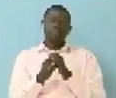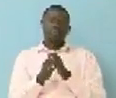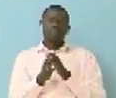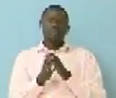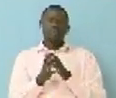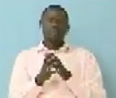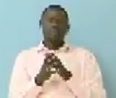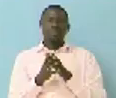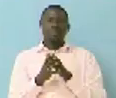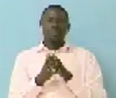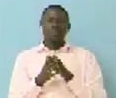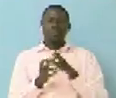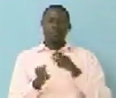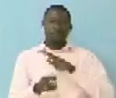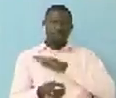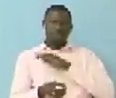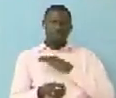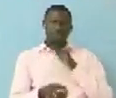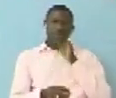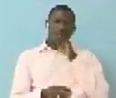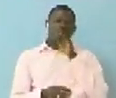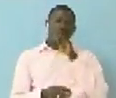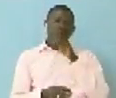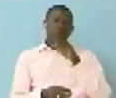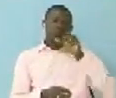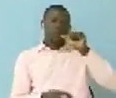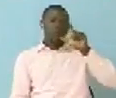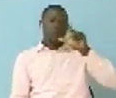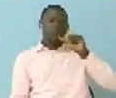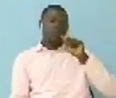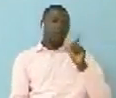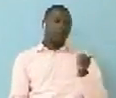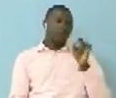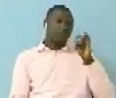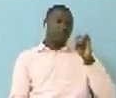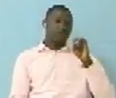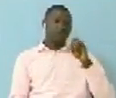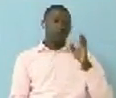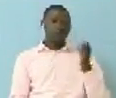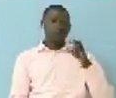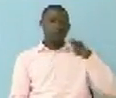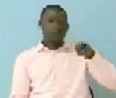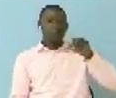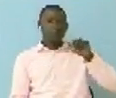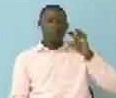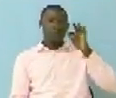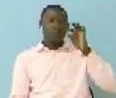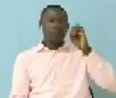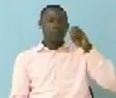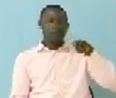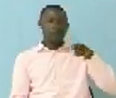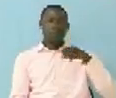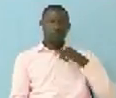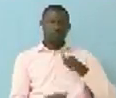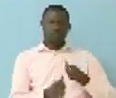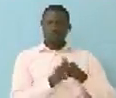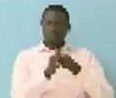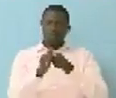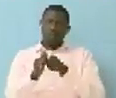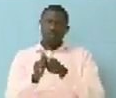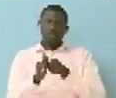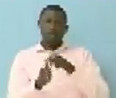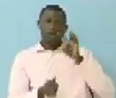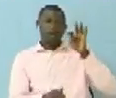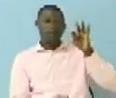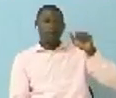I also called Alaji Martin to escort Faring back to the place to mile 2. Because